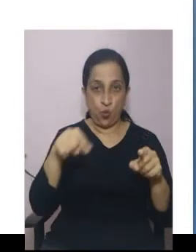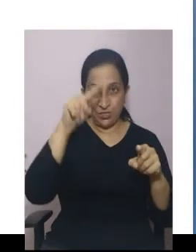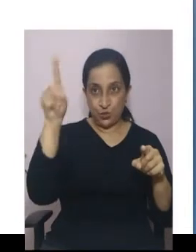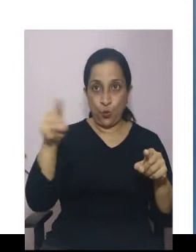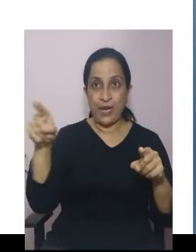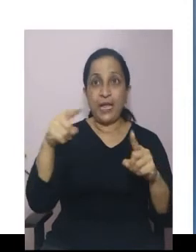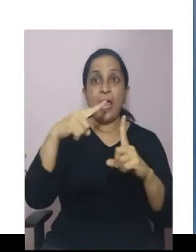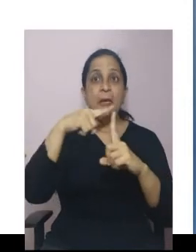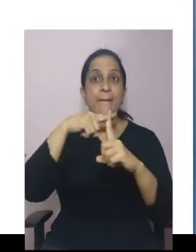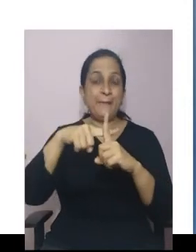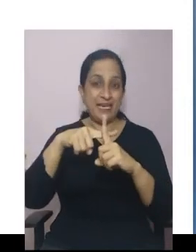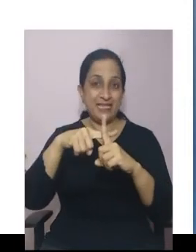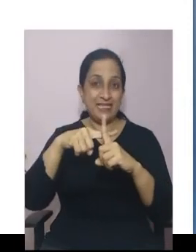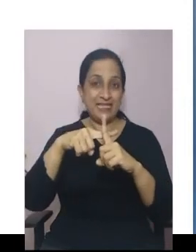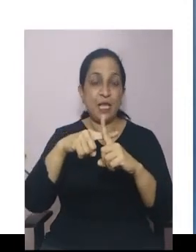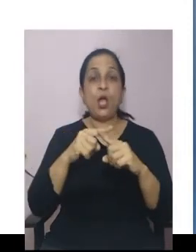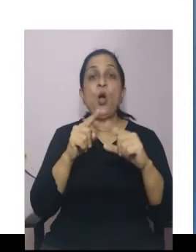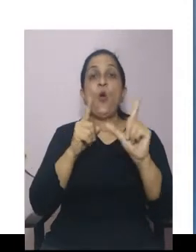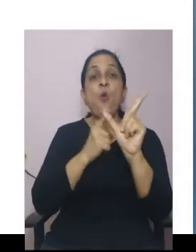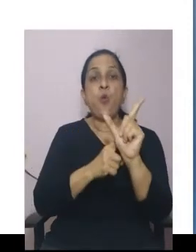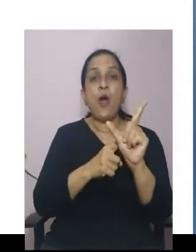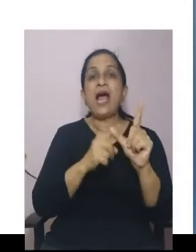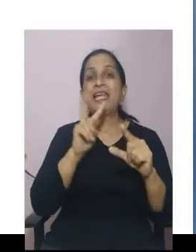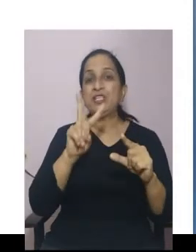change. So